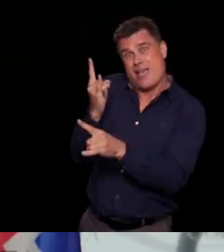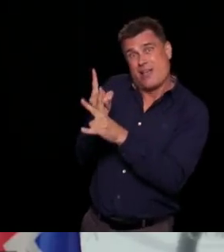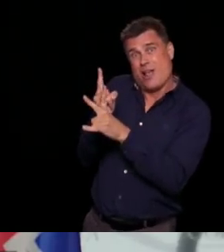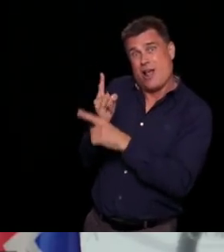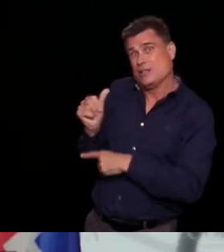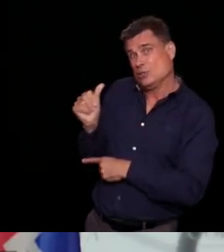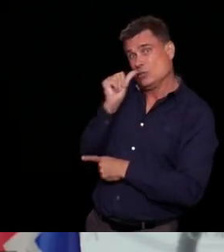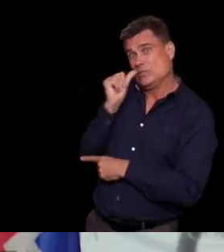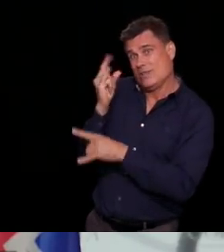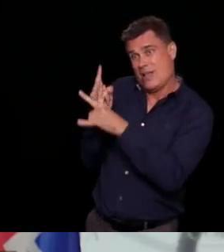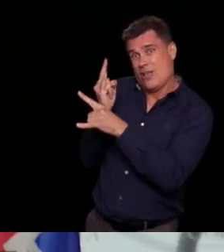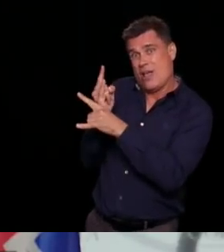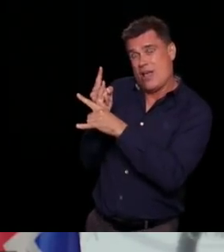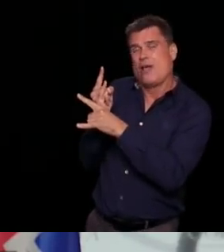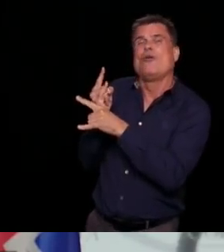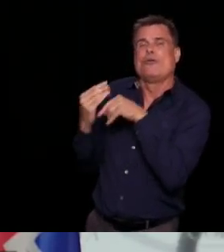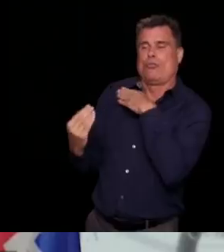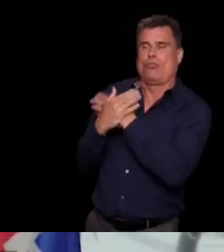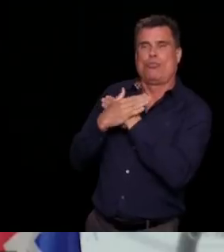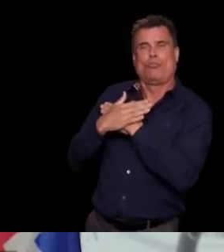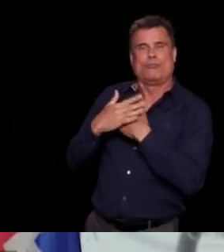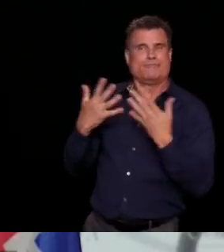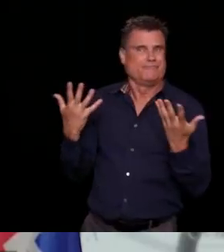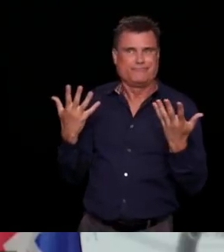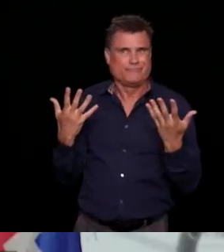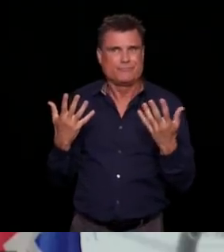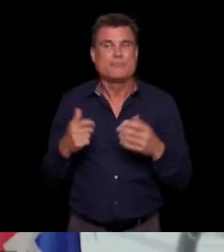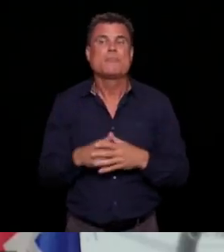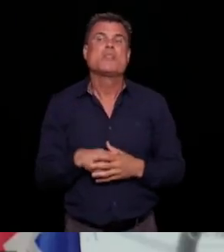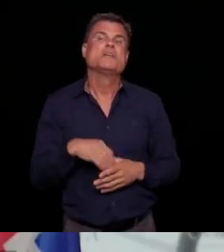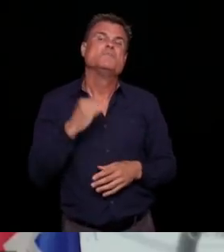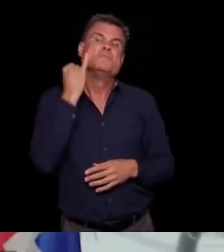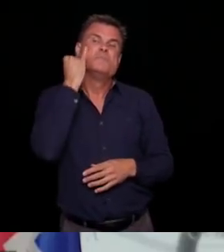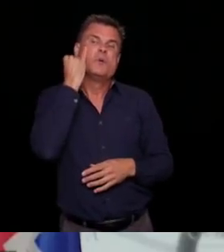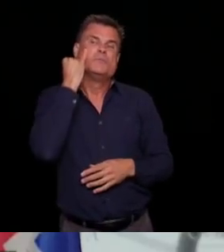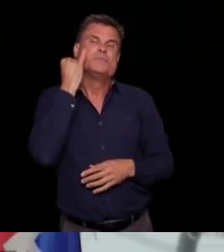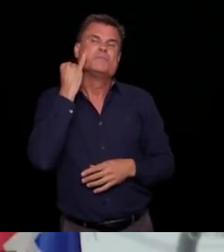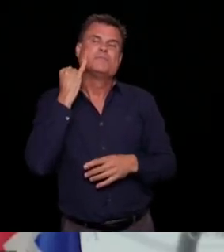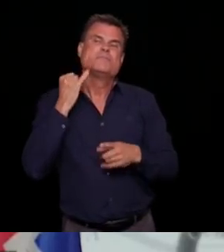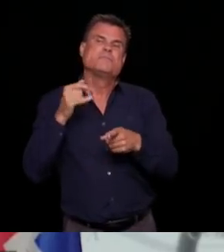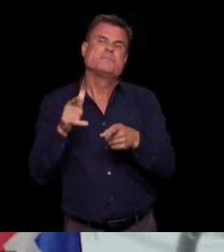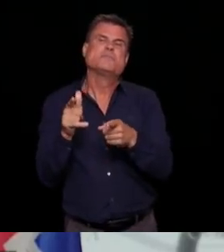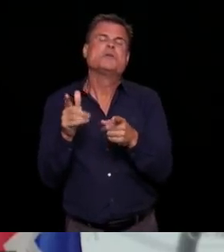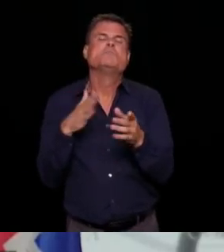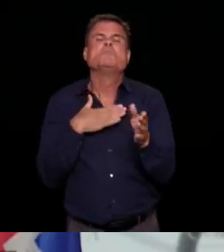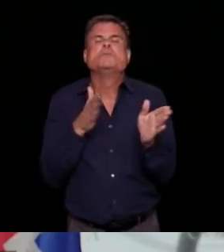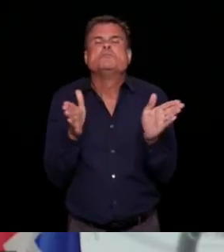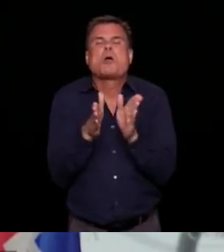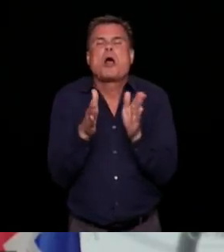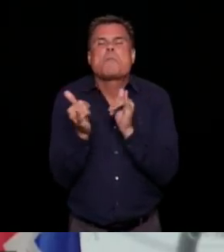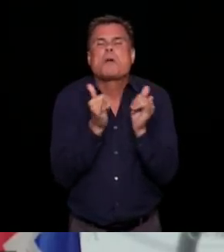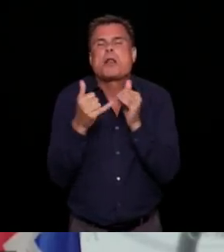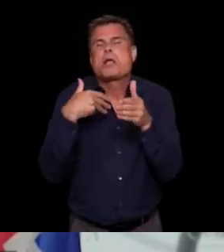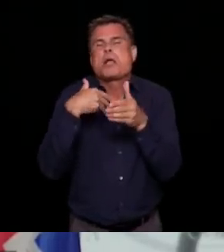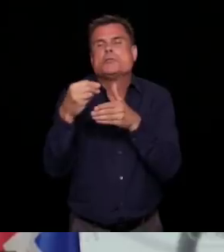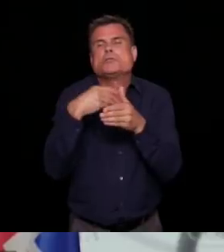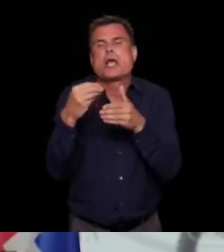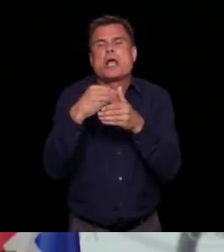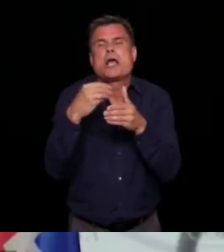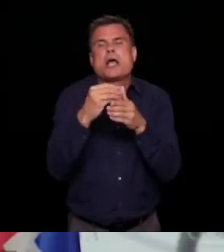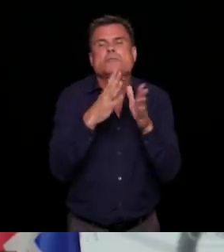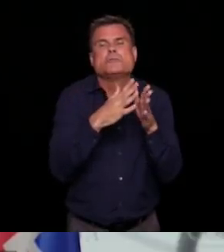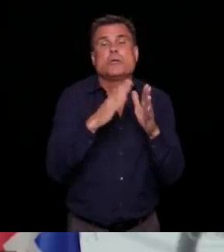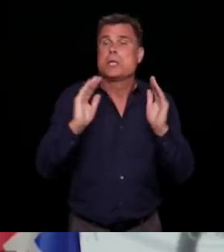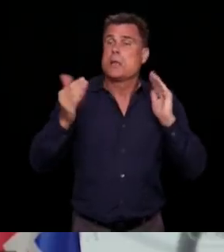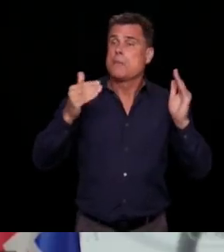small outdoor gatherings that are different from controlled settings such as an office or a classroom where you know who is in the room and you